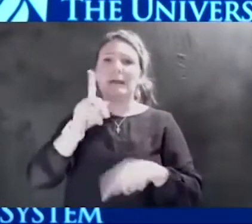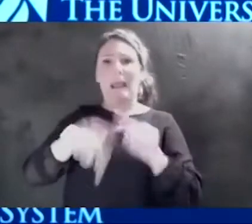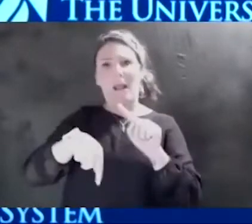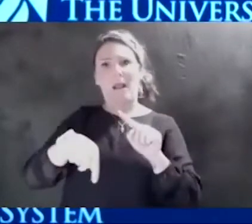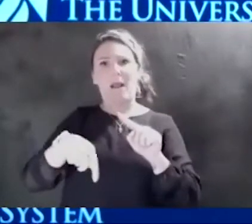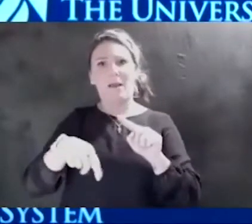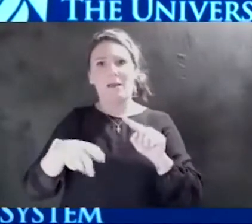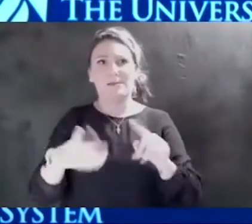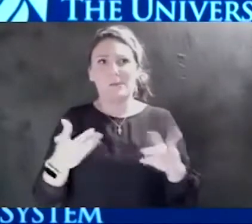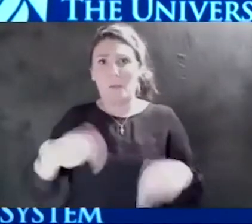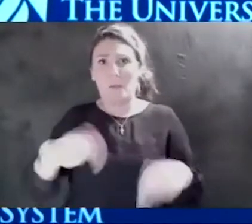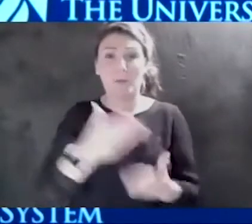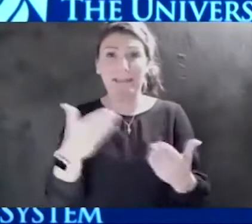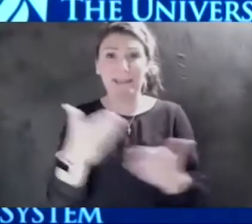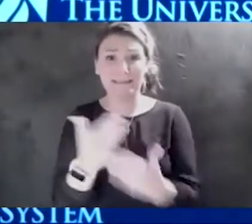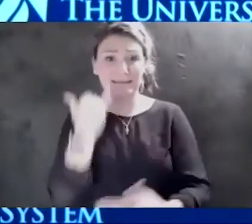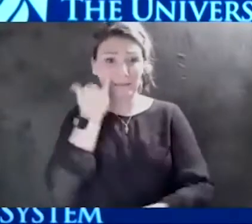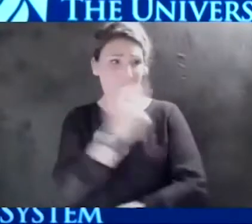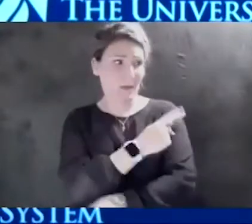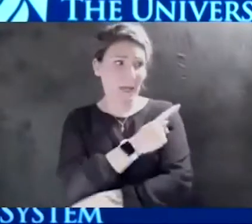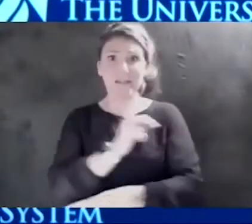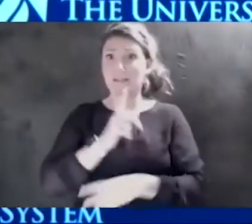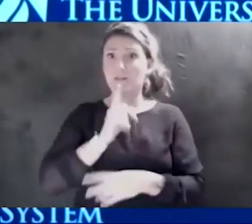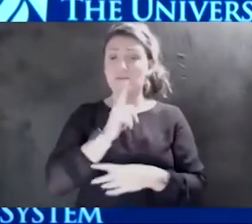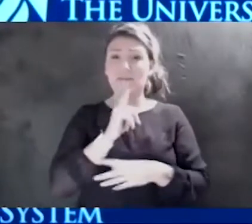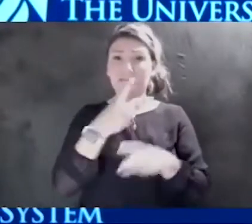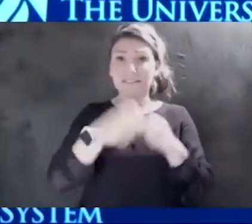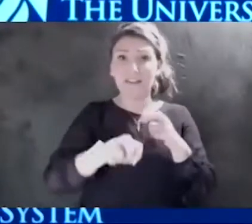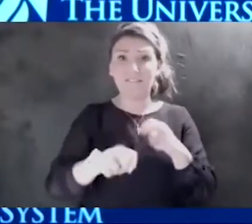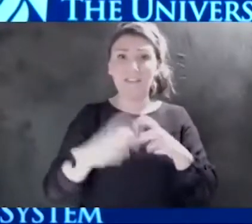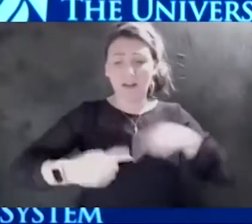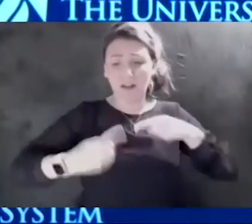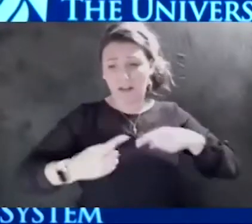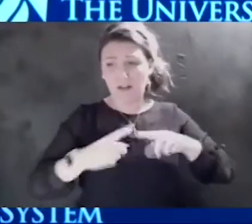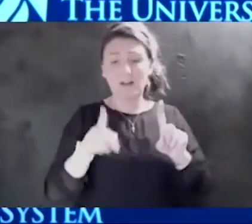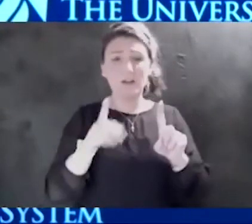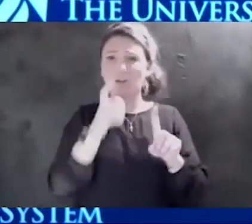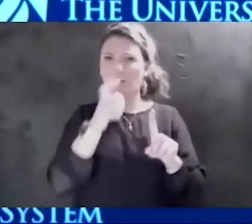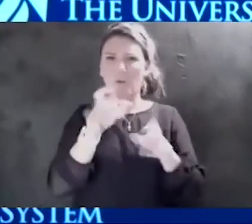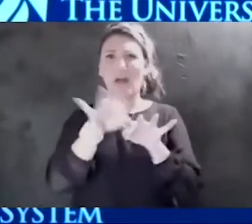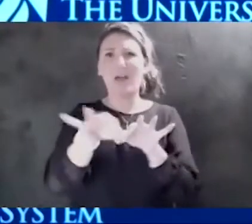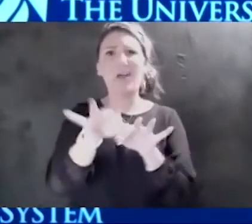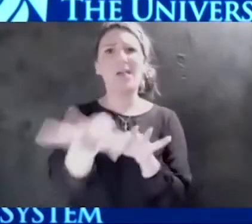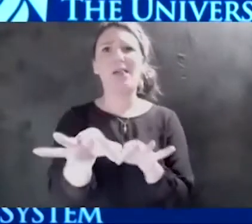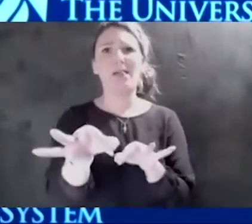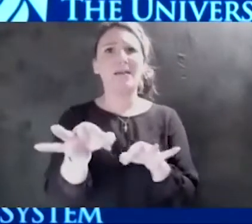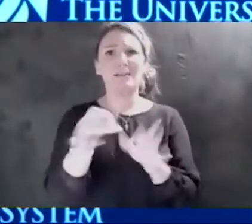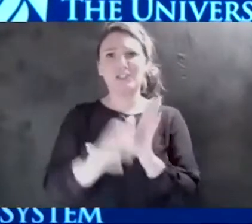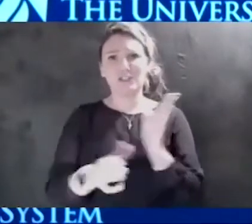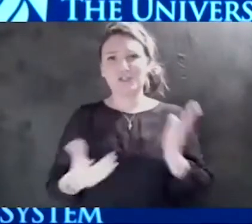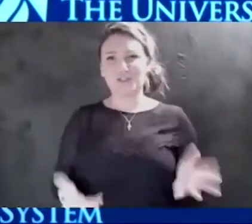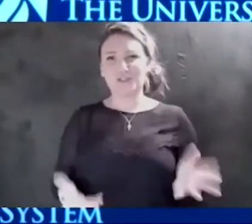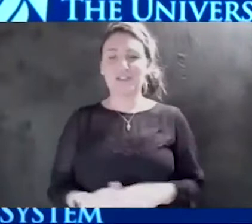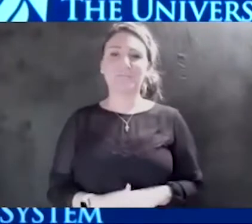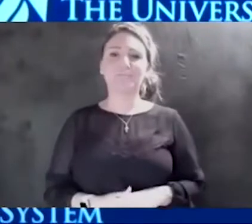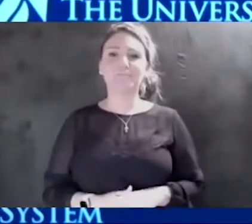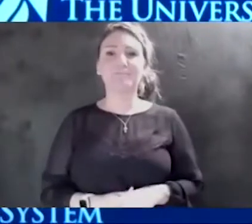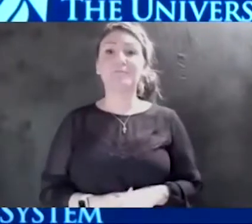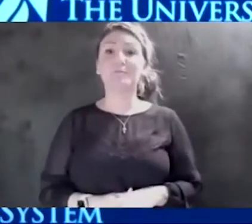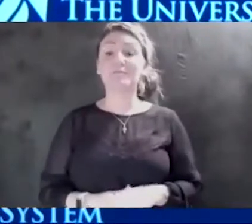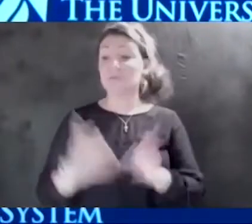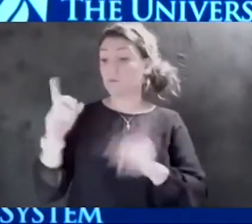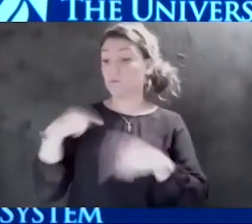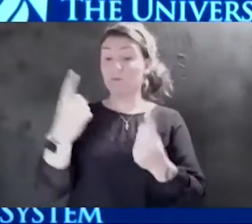patient, they're really difficult. You don't want to have to delay those surgeries. And so far we haven't,